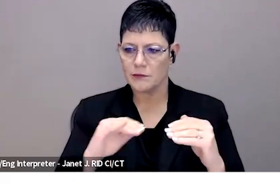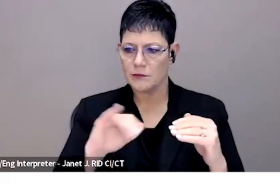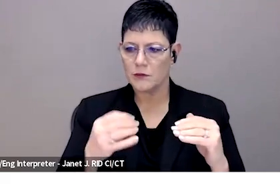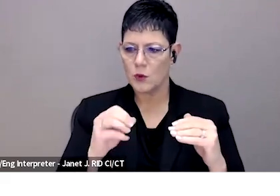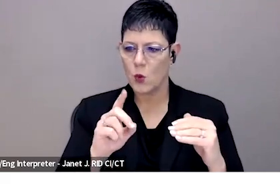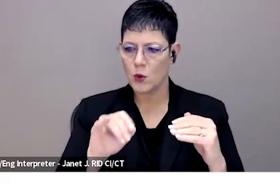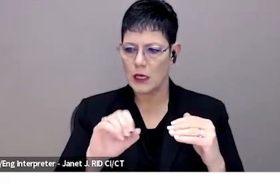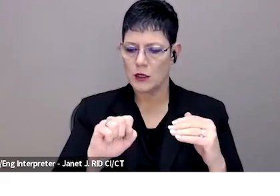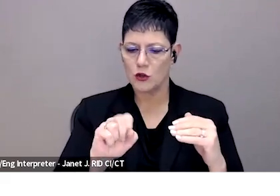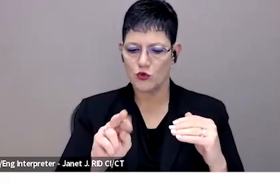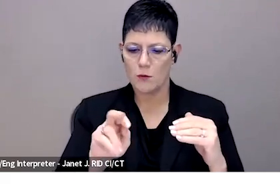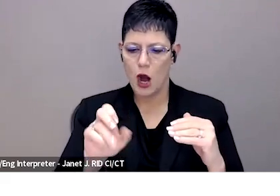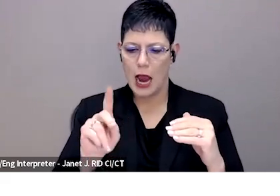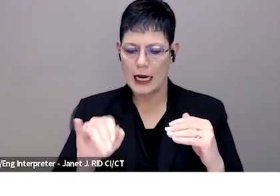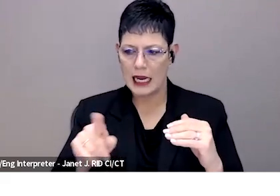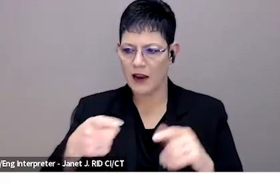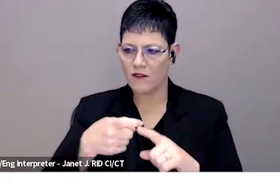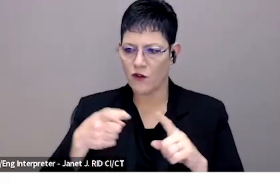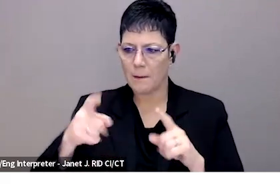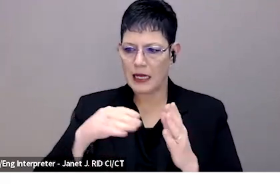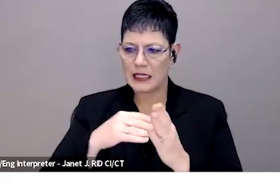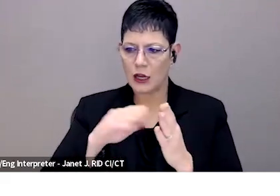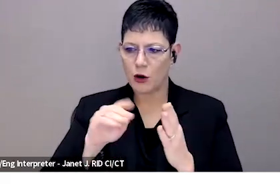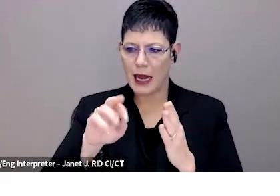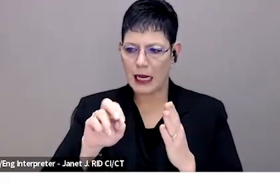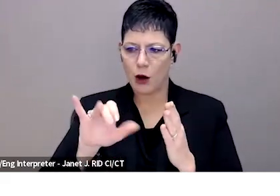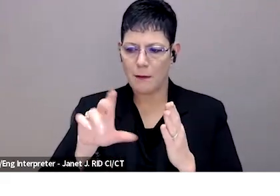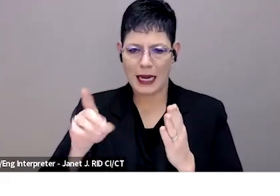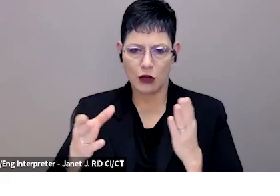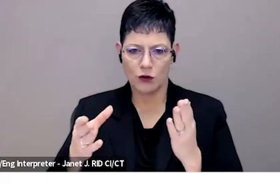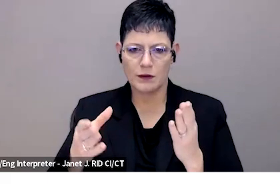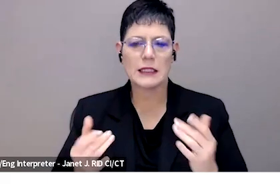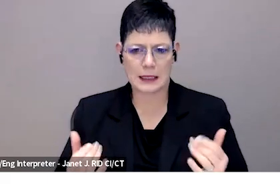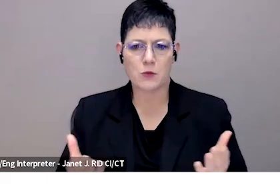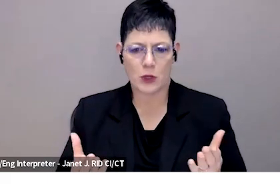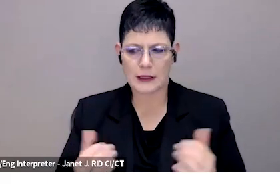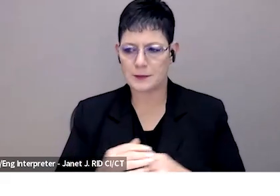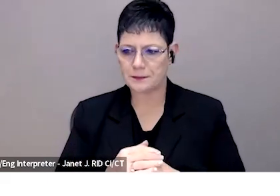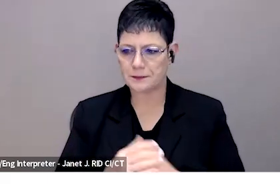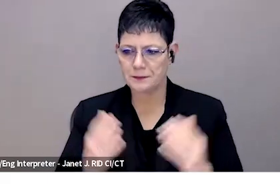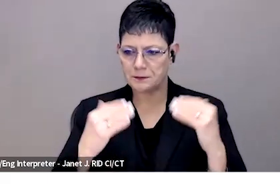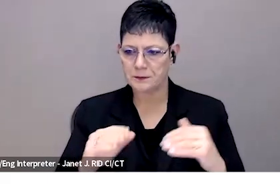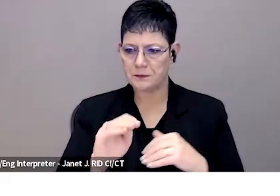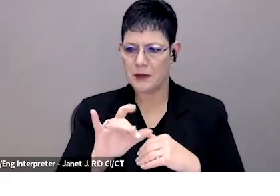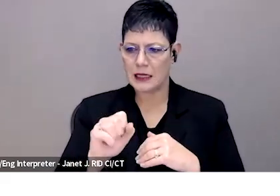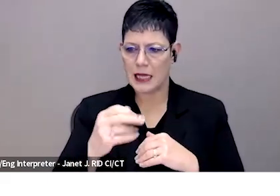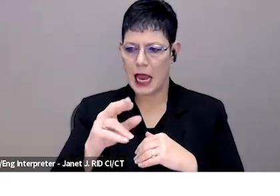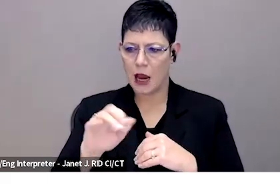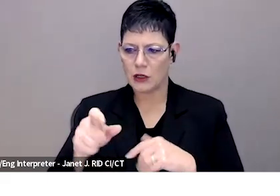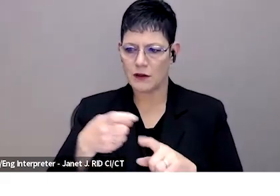Jody Sumaraki from the Centers for Medicare and Medicaid Services. Present. And Melissa Harris